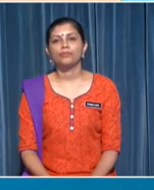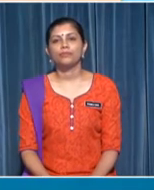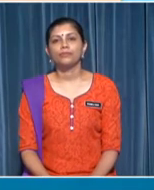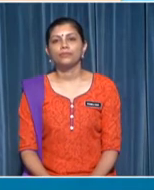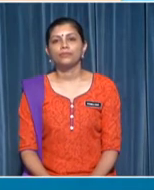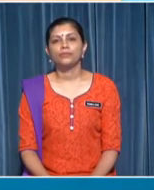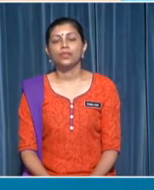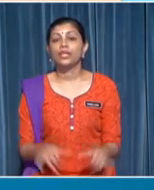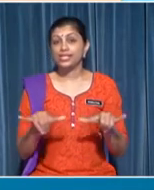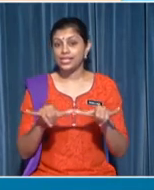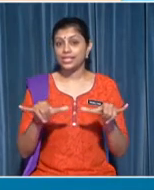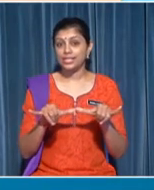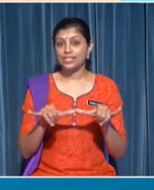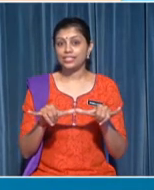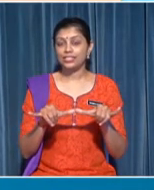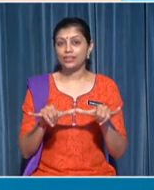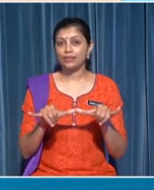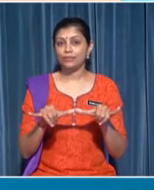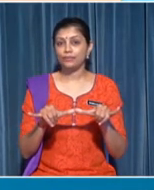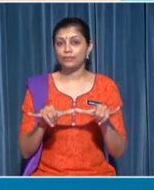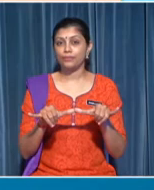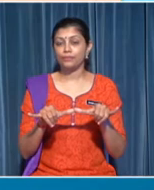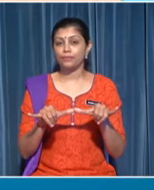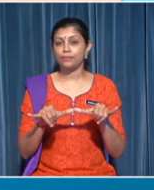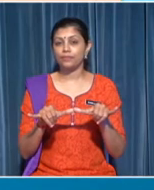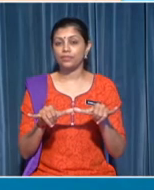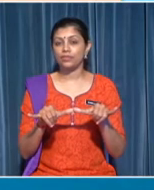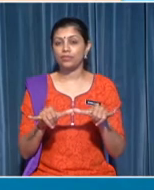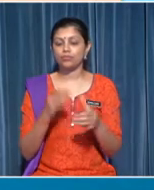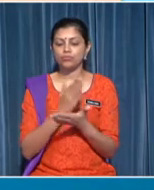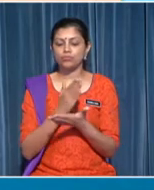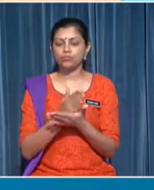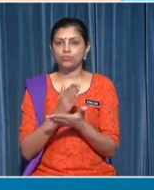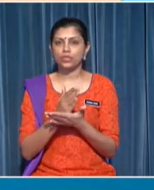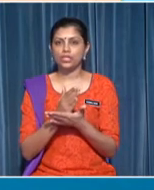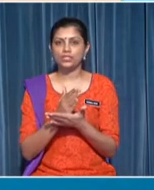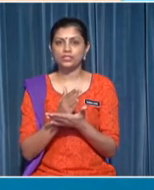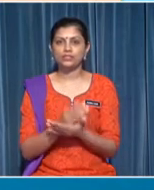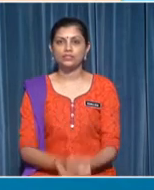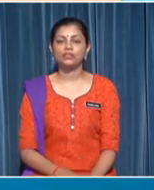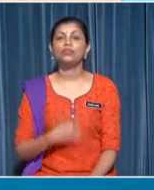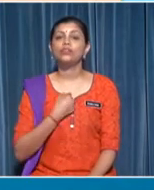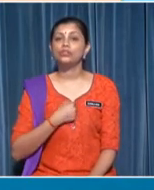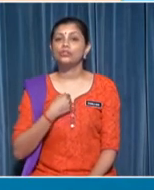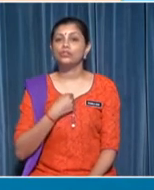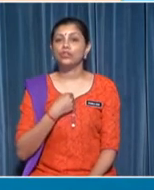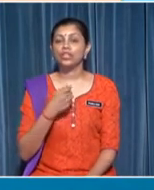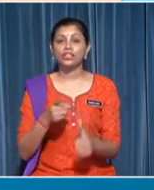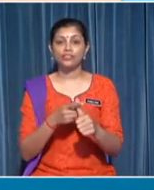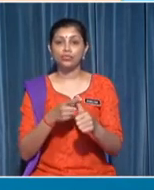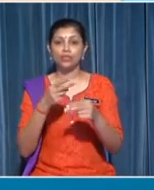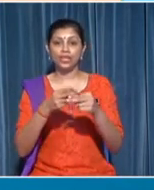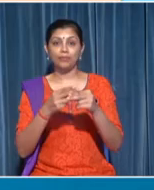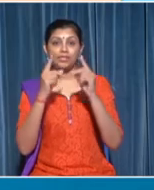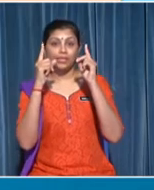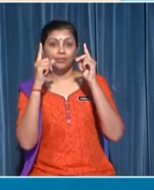Incisors. Incisors are used to cut food. Yes, good. And we also